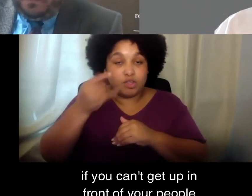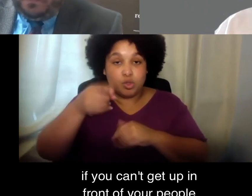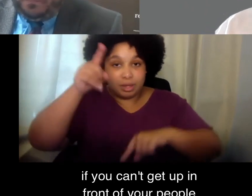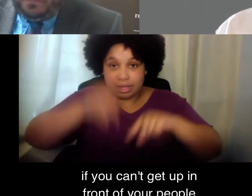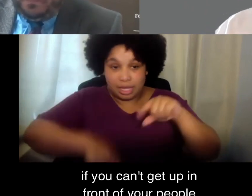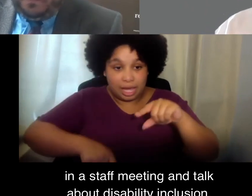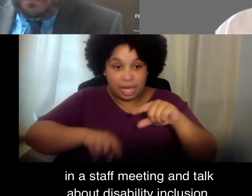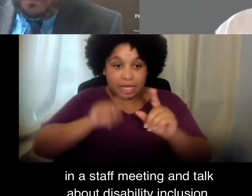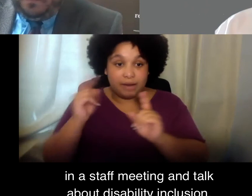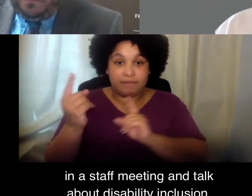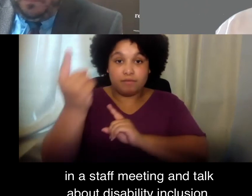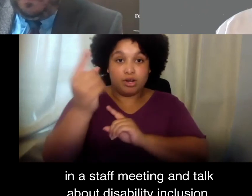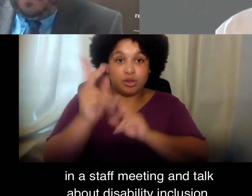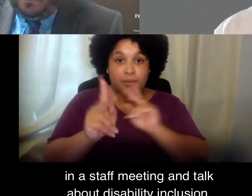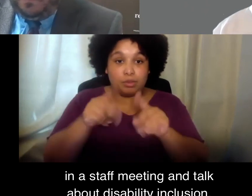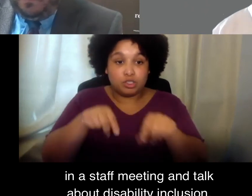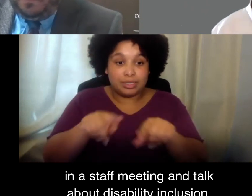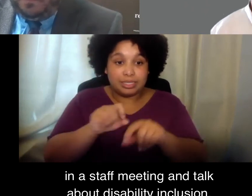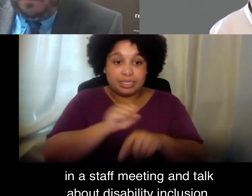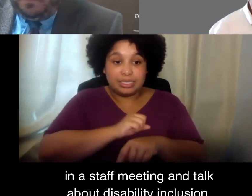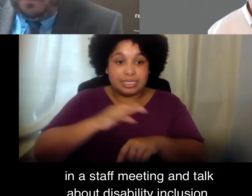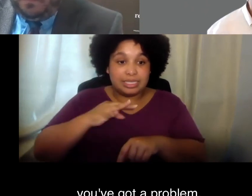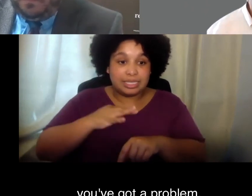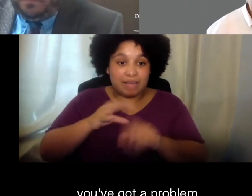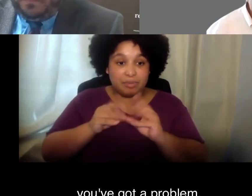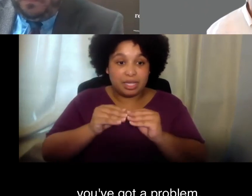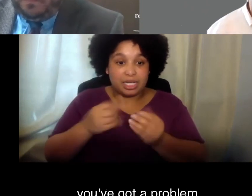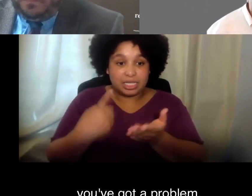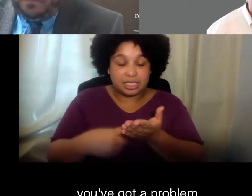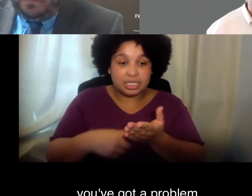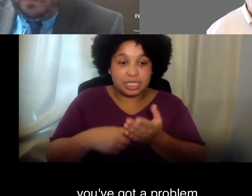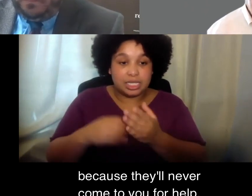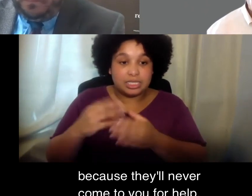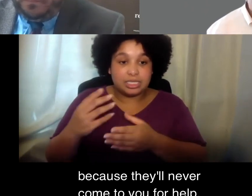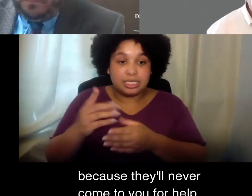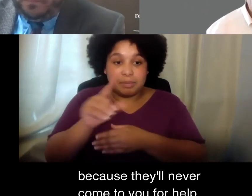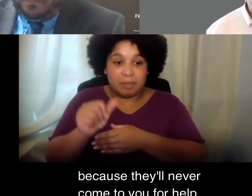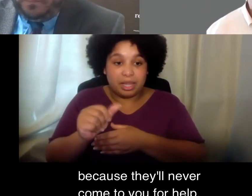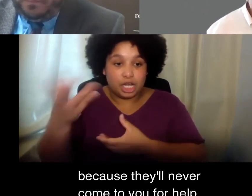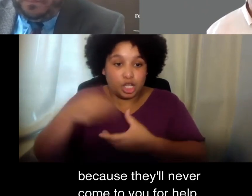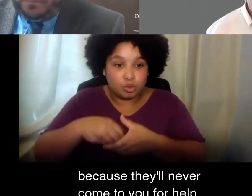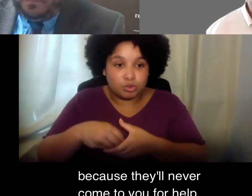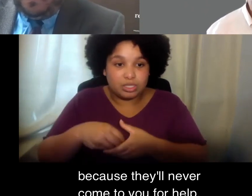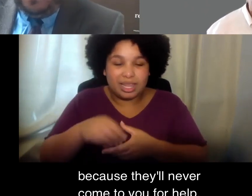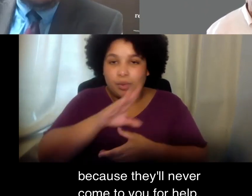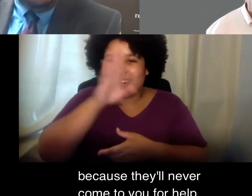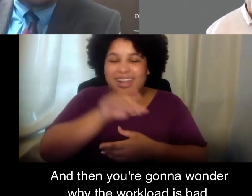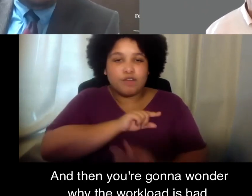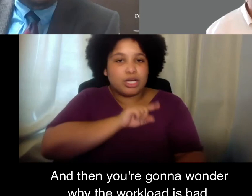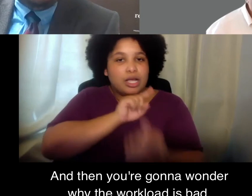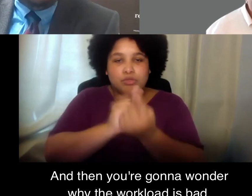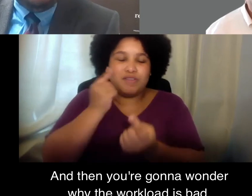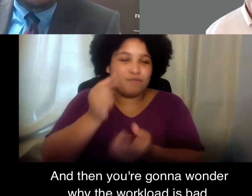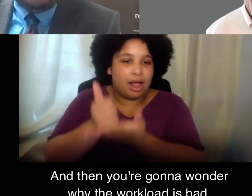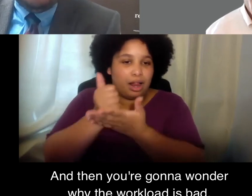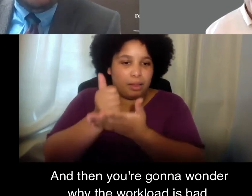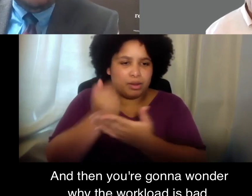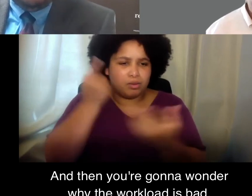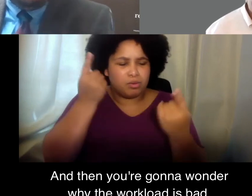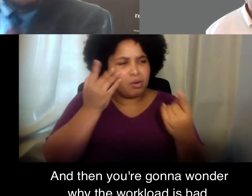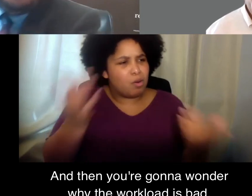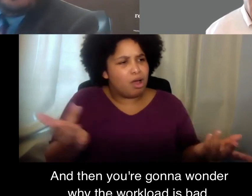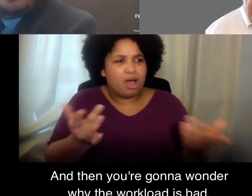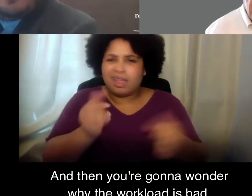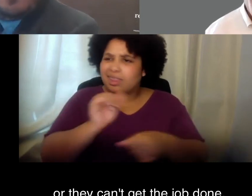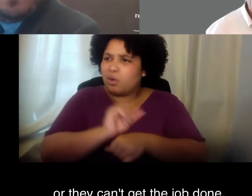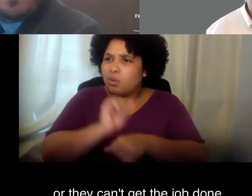up in front of your people in a staff meeting and talk about disability inclusion, you got a problem, because they'll never come to you for help. And then you're going to wonder why the